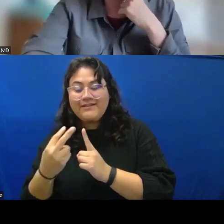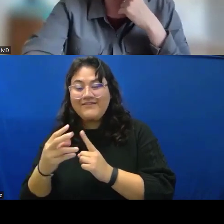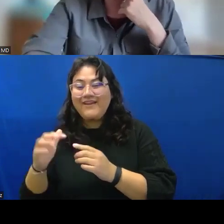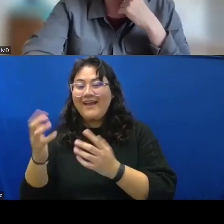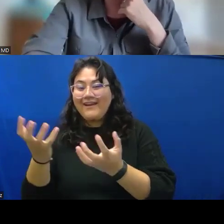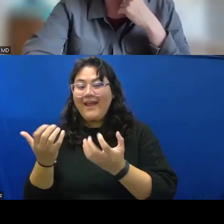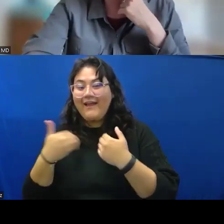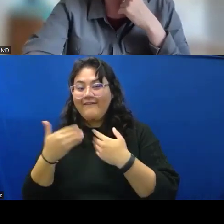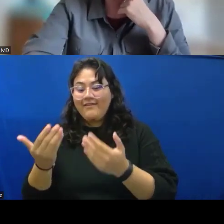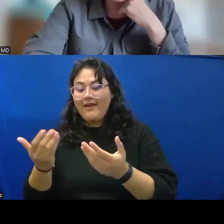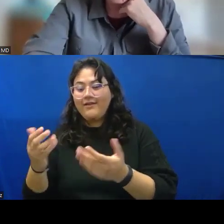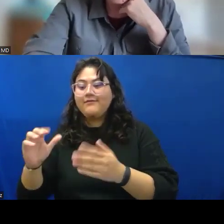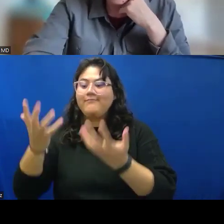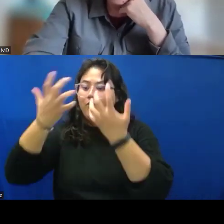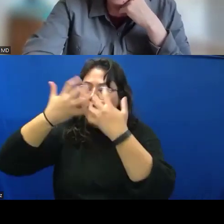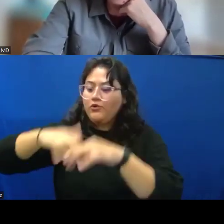Matter campaign